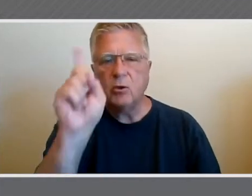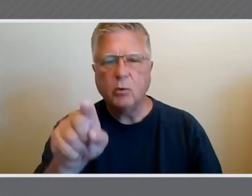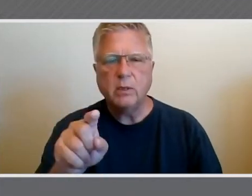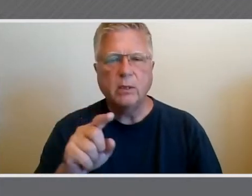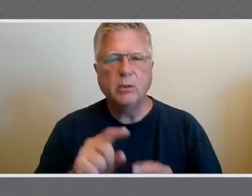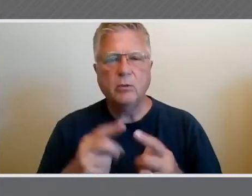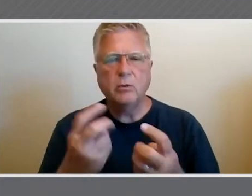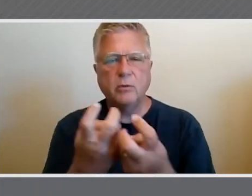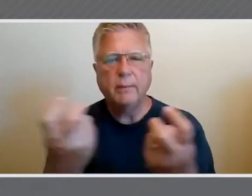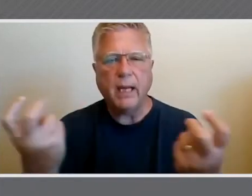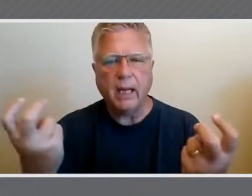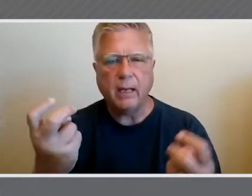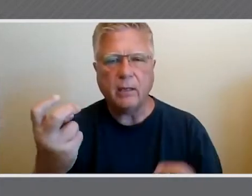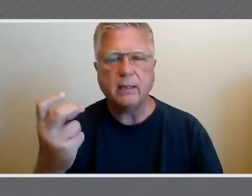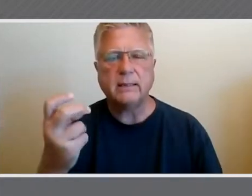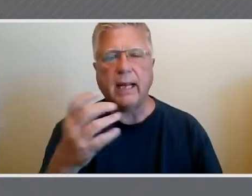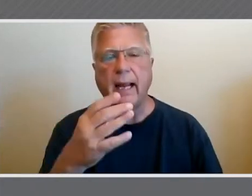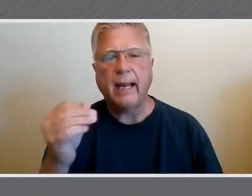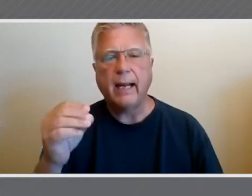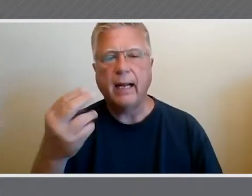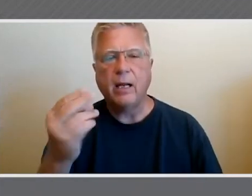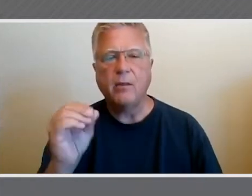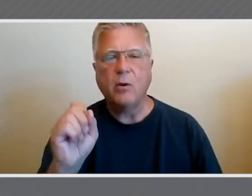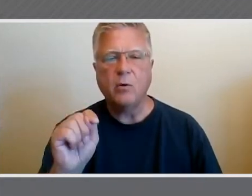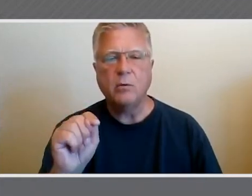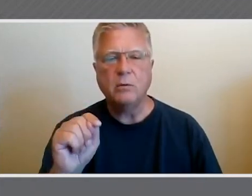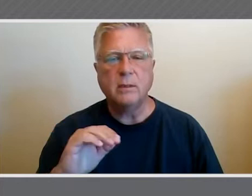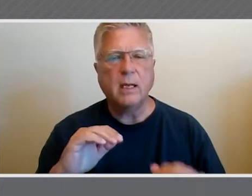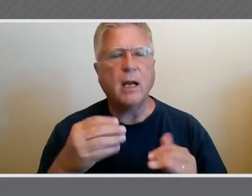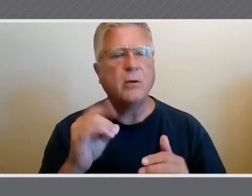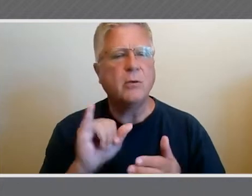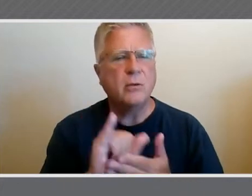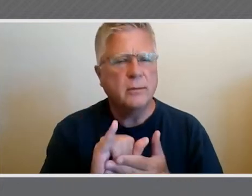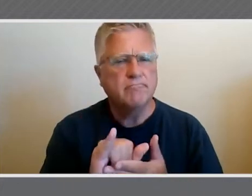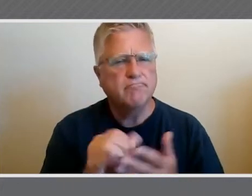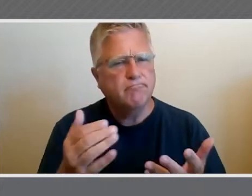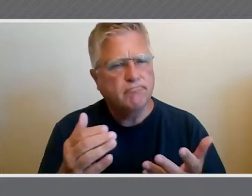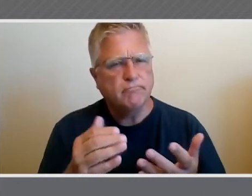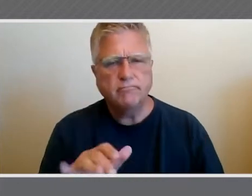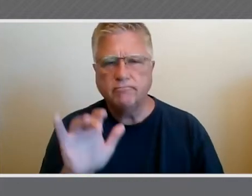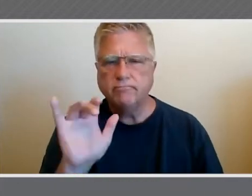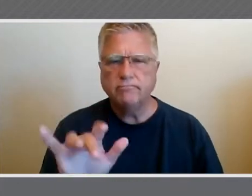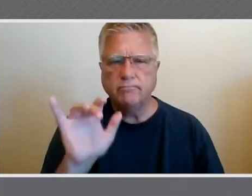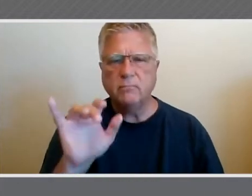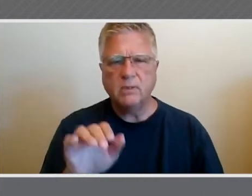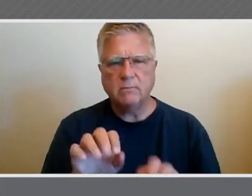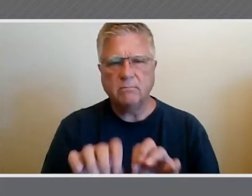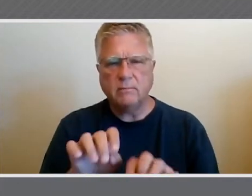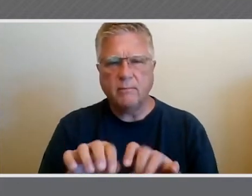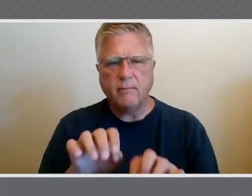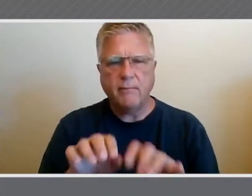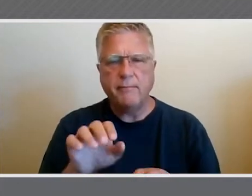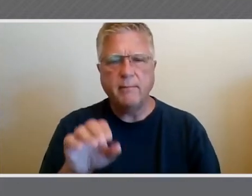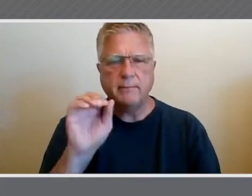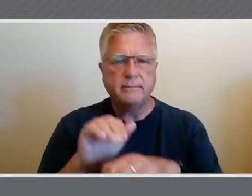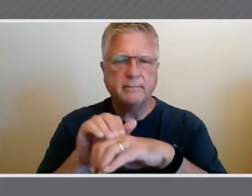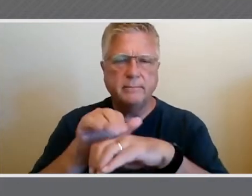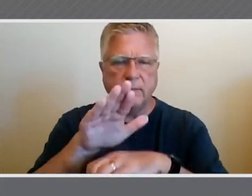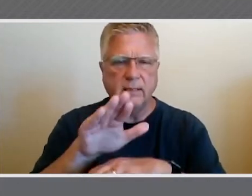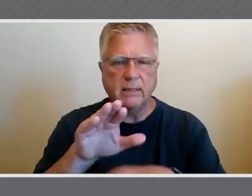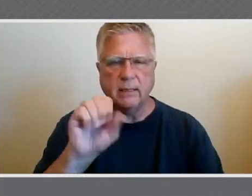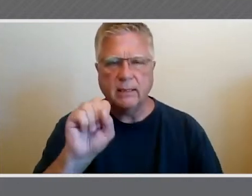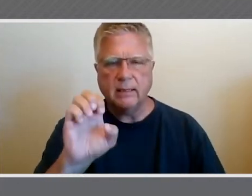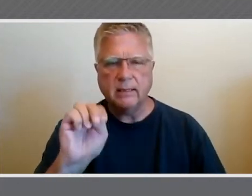host. So to ask a question, you type your question into the box and click send. You can also choose to ask your